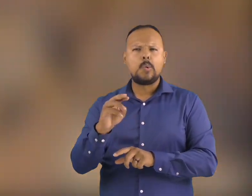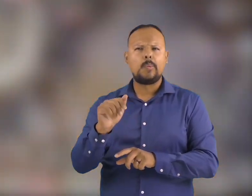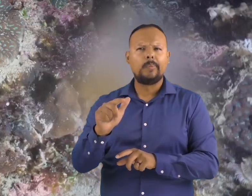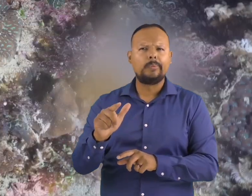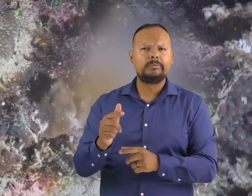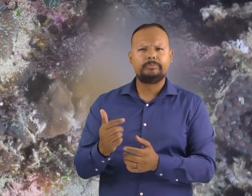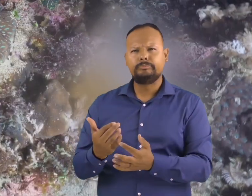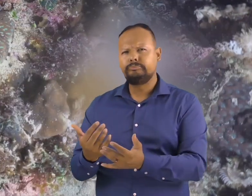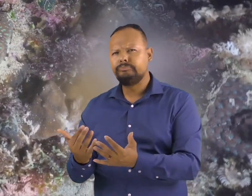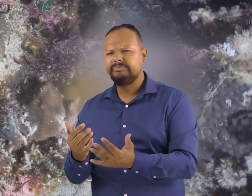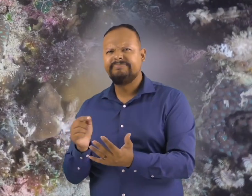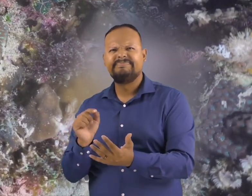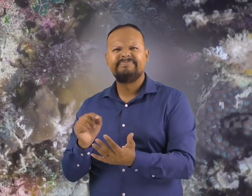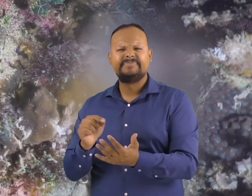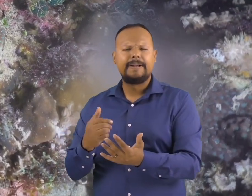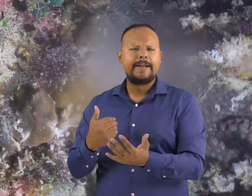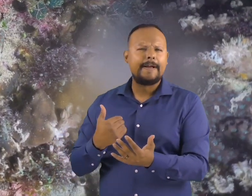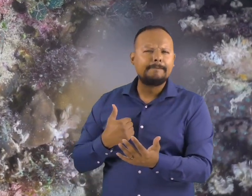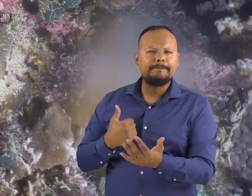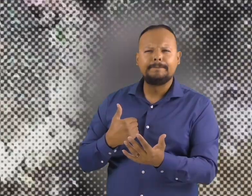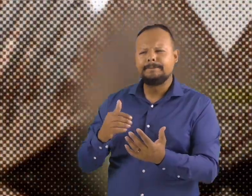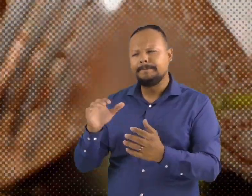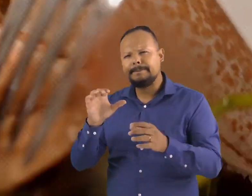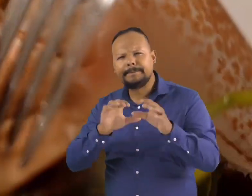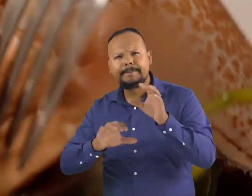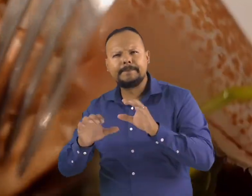bacteria. Cool, huh?